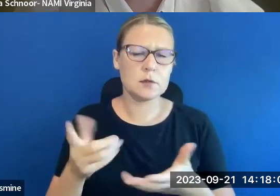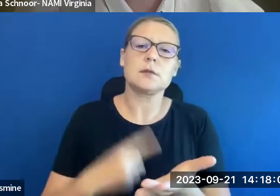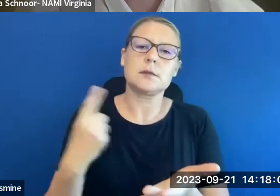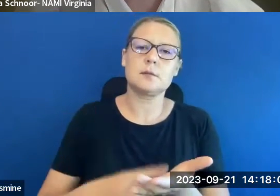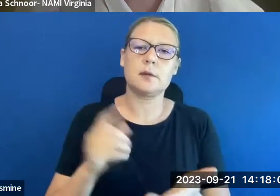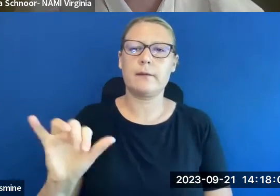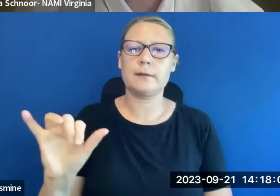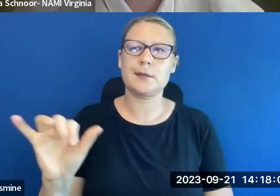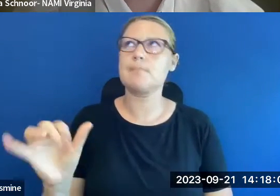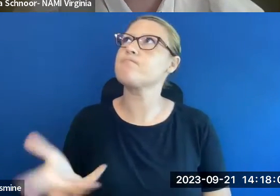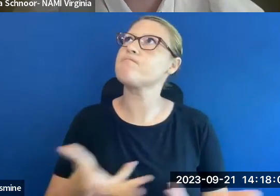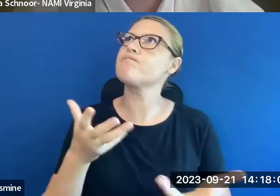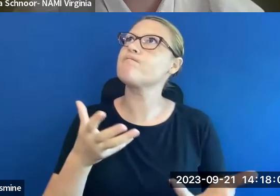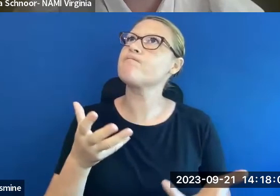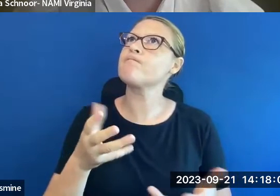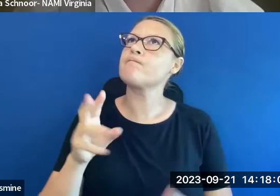like the media